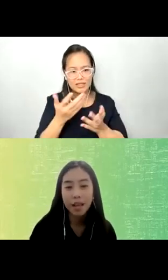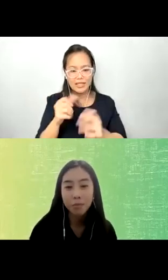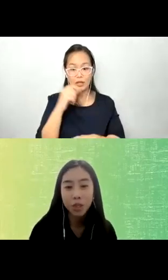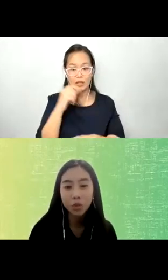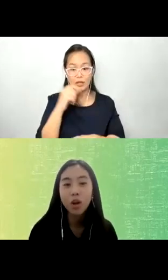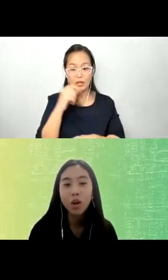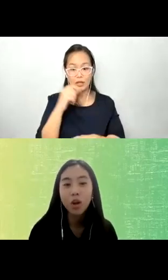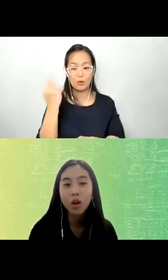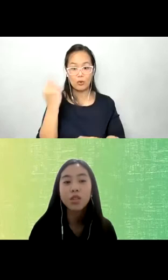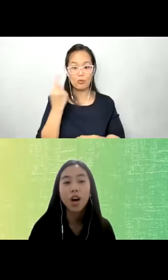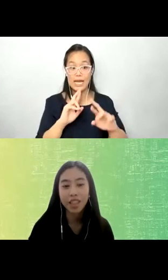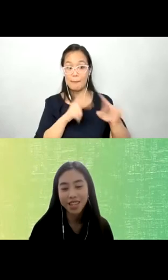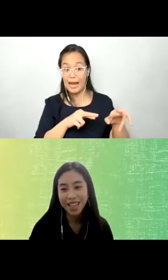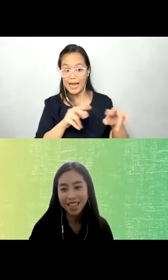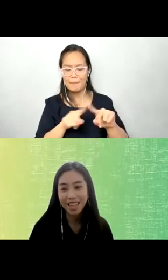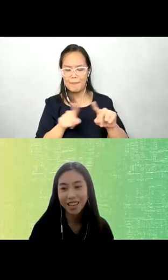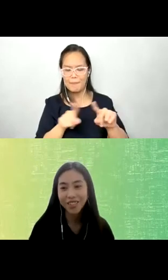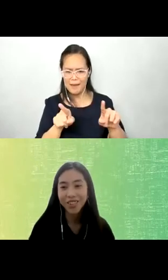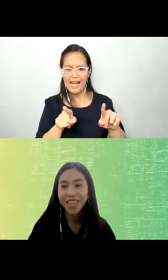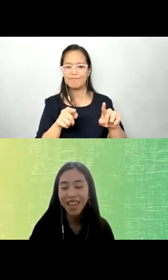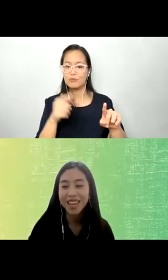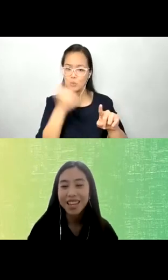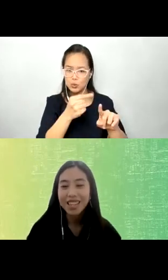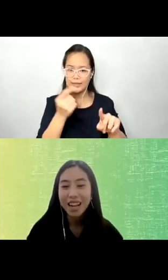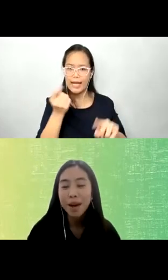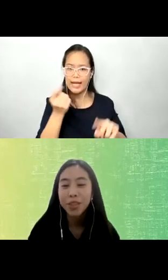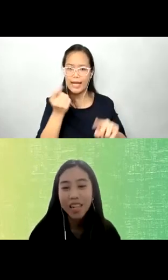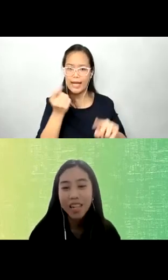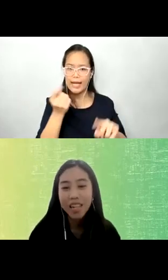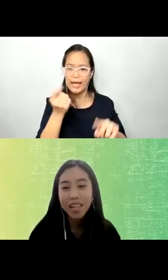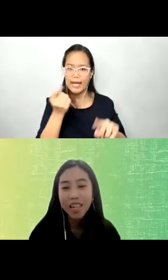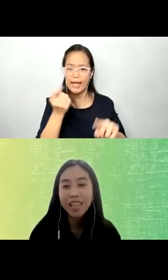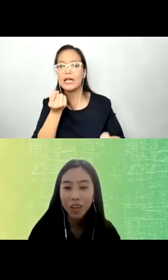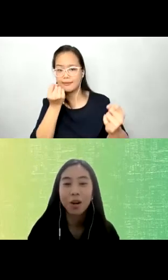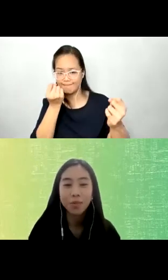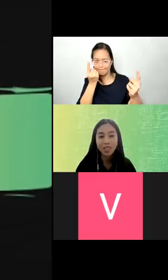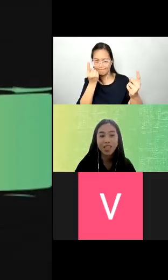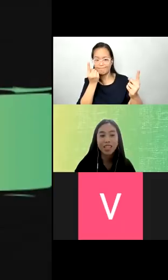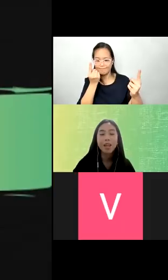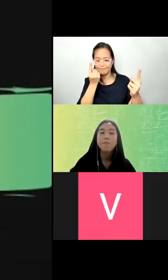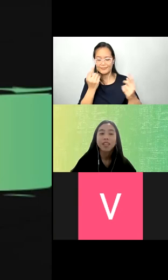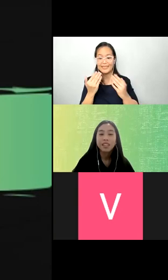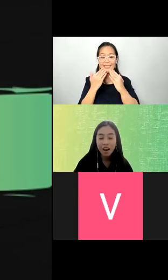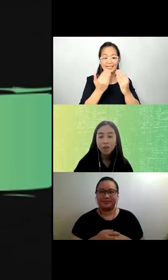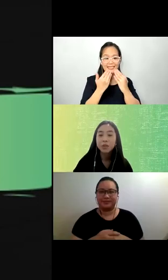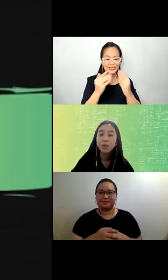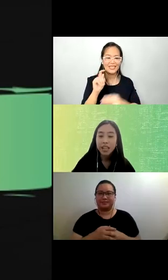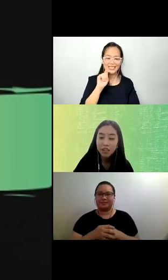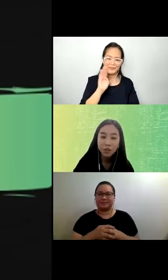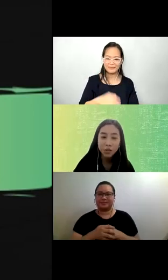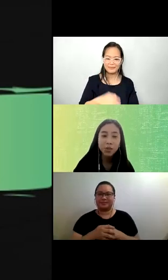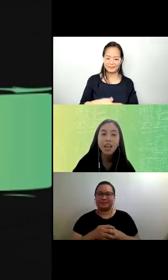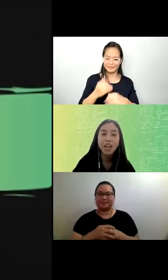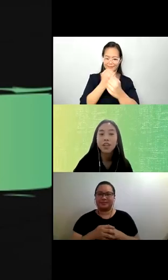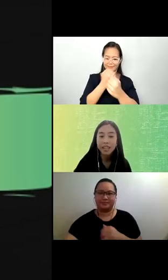reply, but to also understand them. Okay. Salamat ulit, Dr. Bustos. Now, to